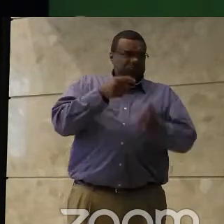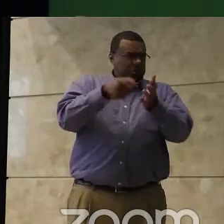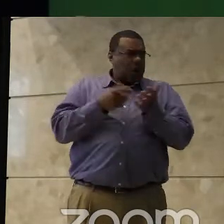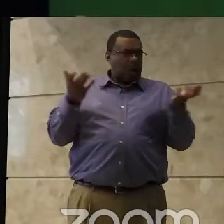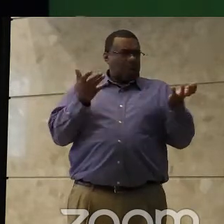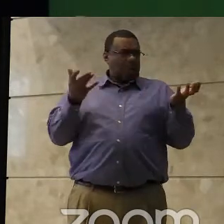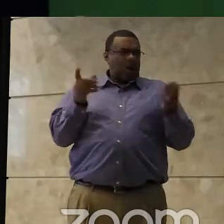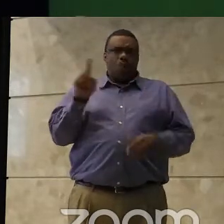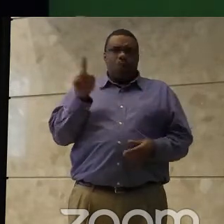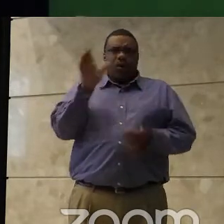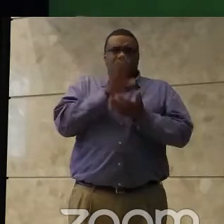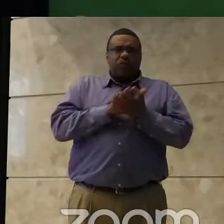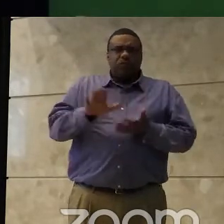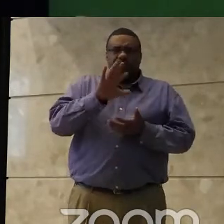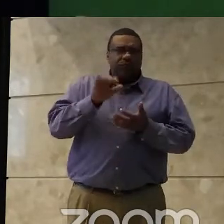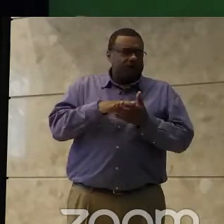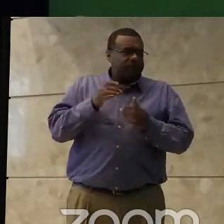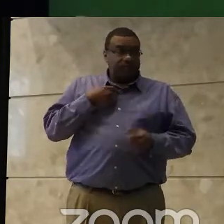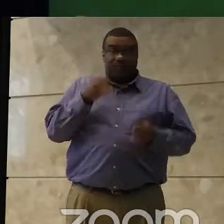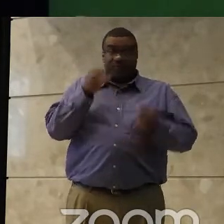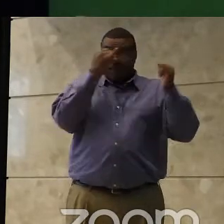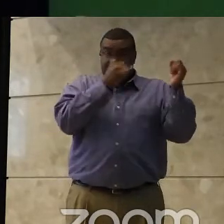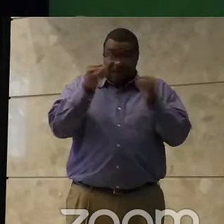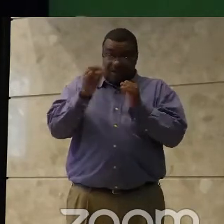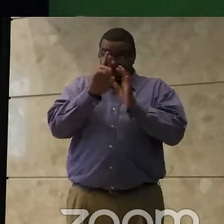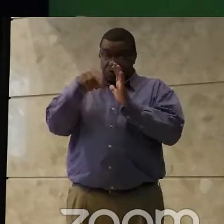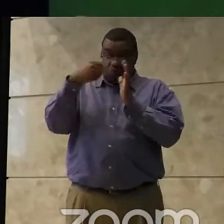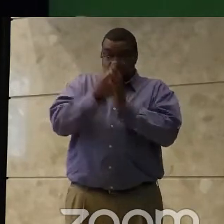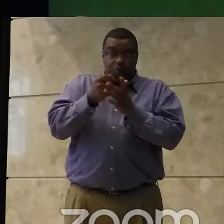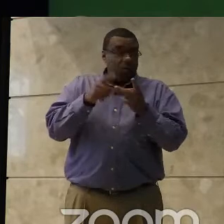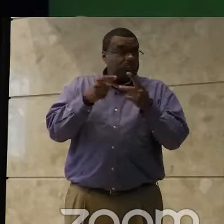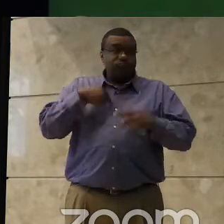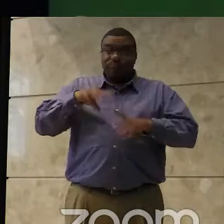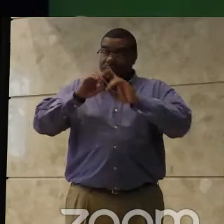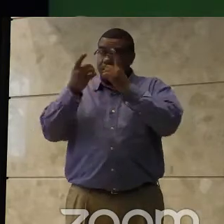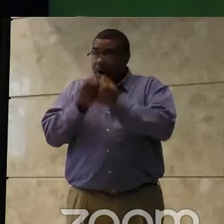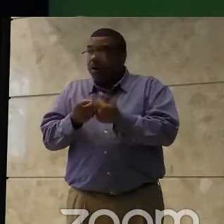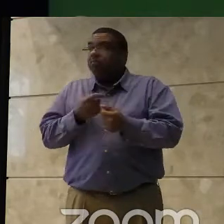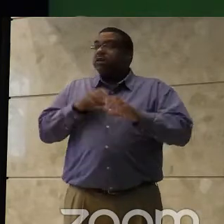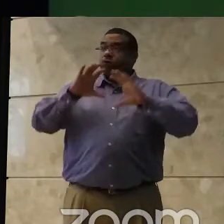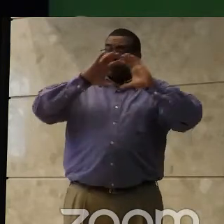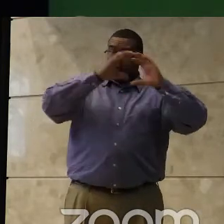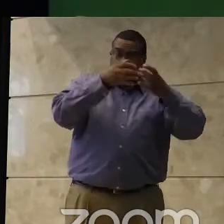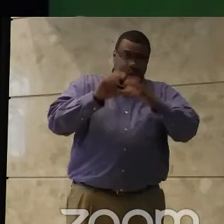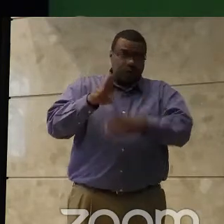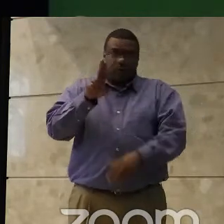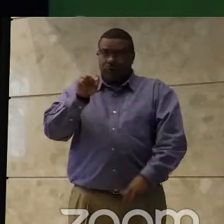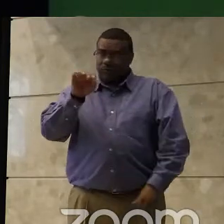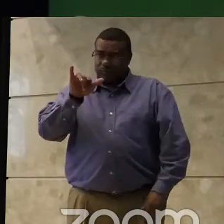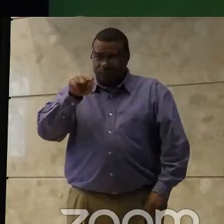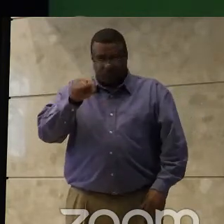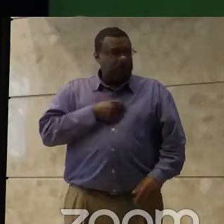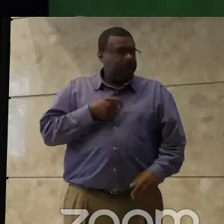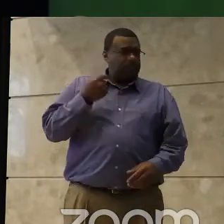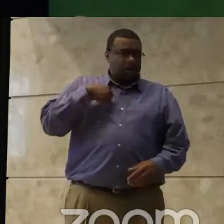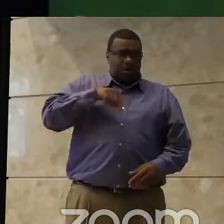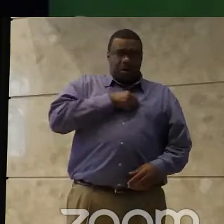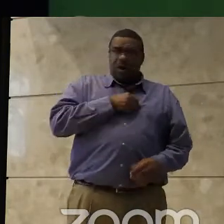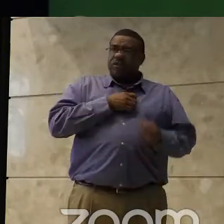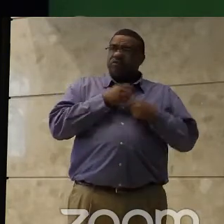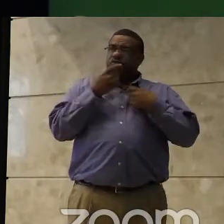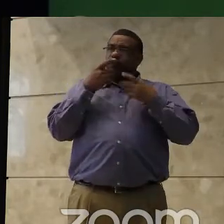university, those of us in our individual roles, our departments, our units, what is required of us to actually